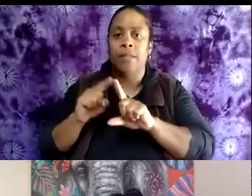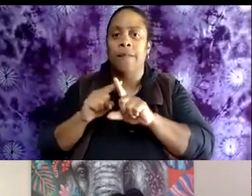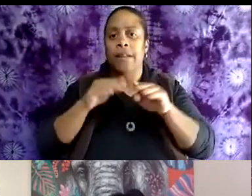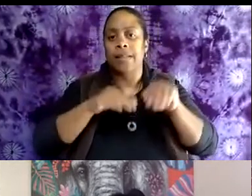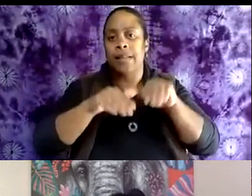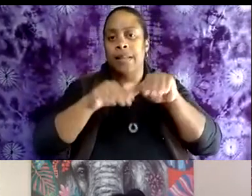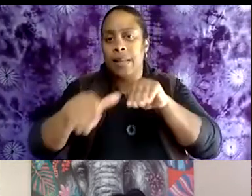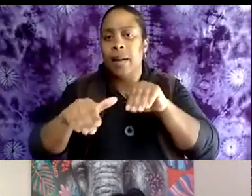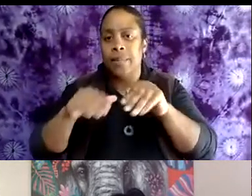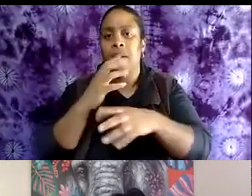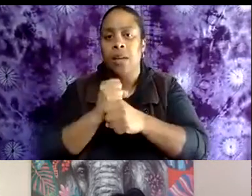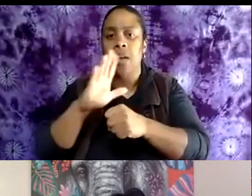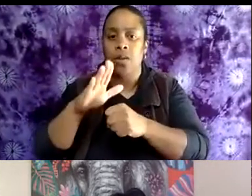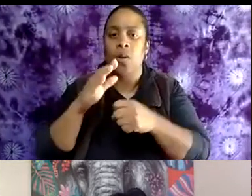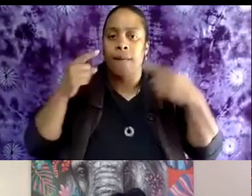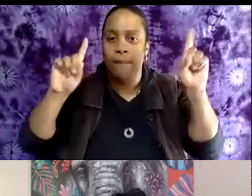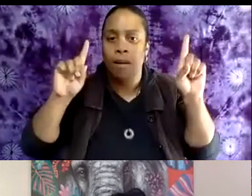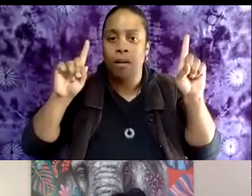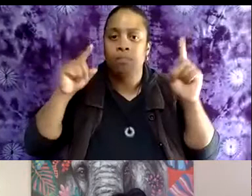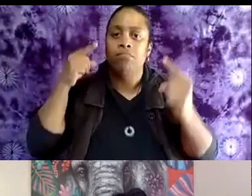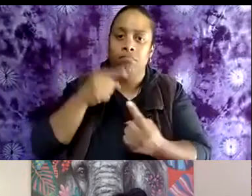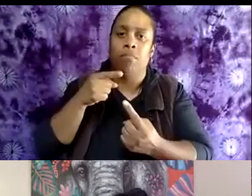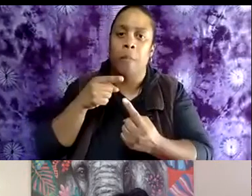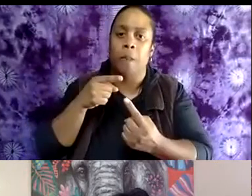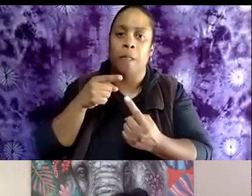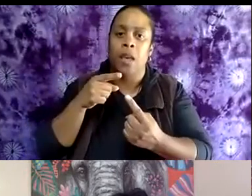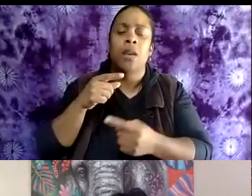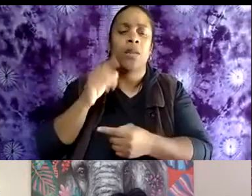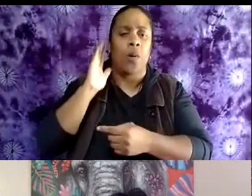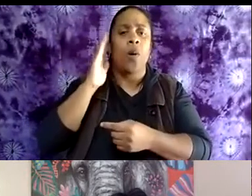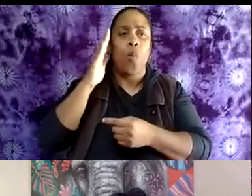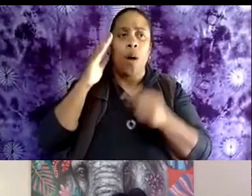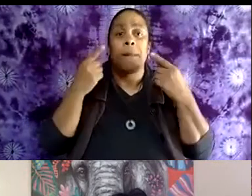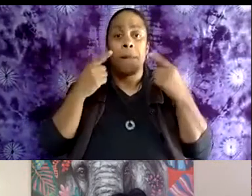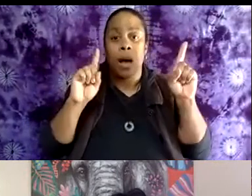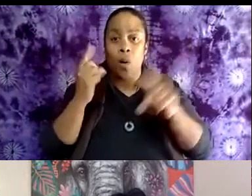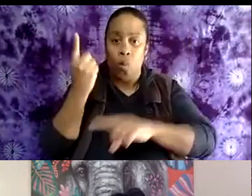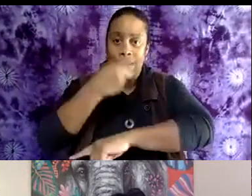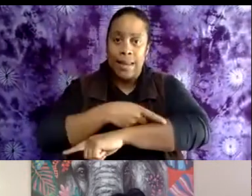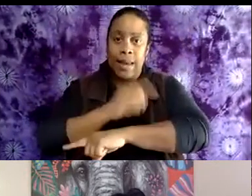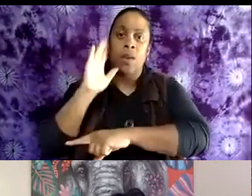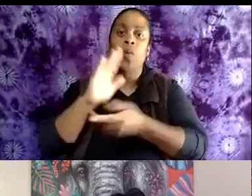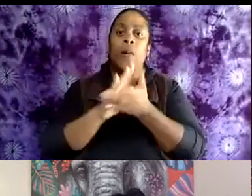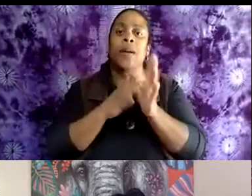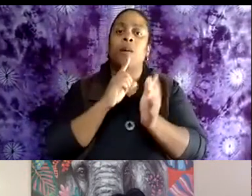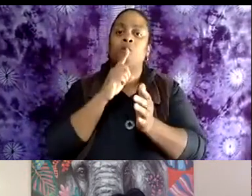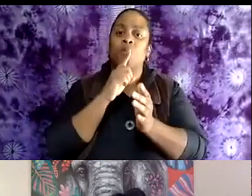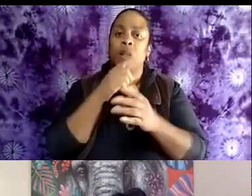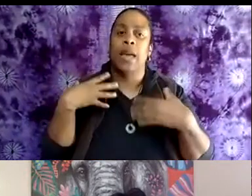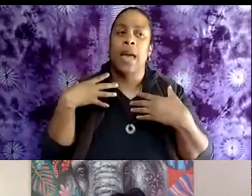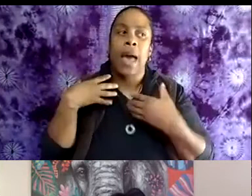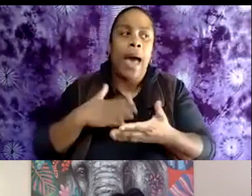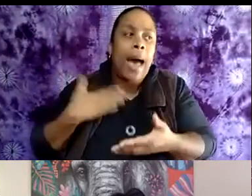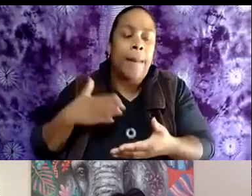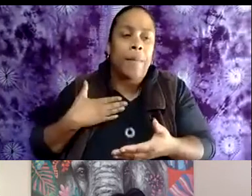end result. The achievement will come one day and you will be very happy, very rewarded if you